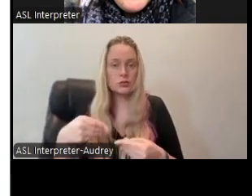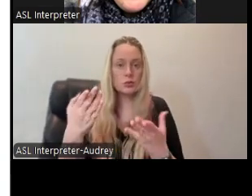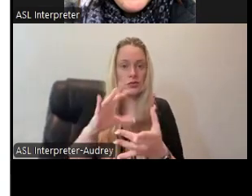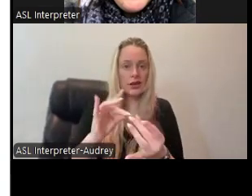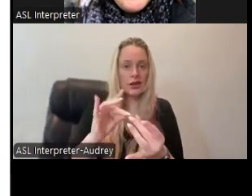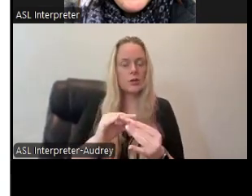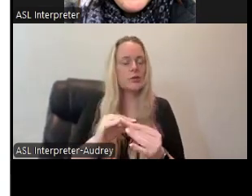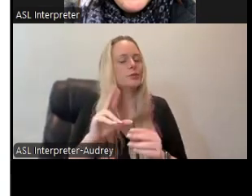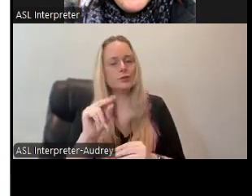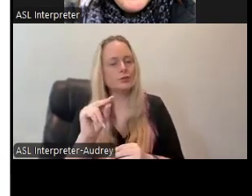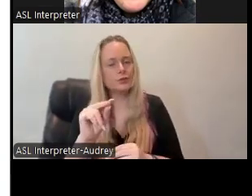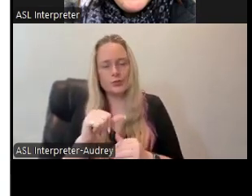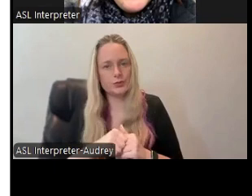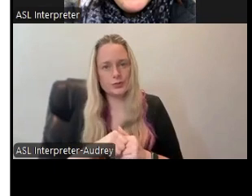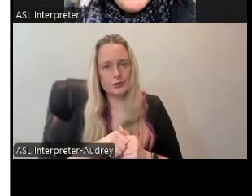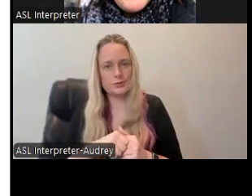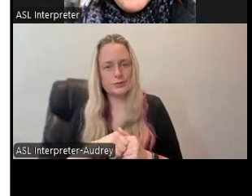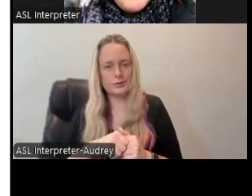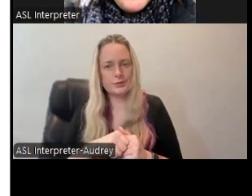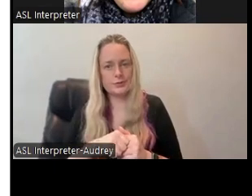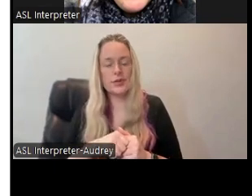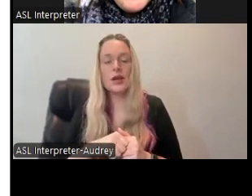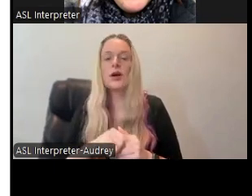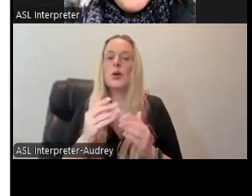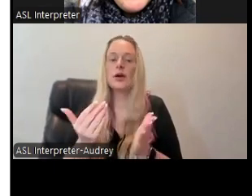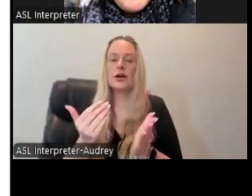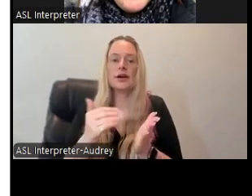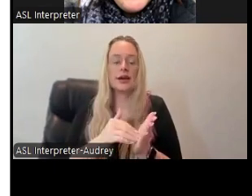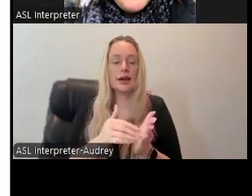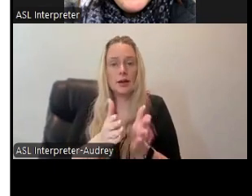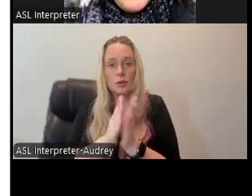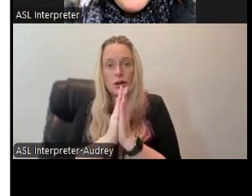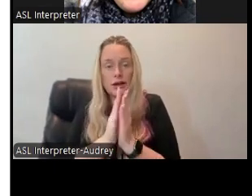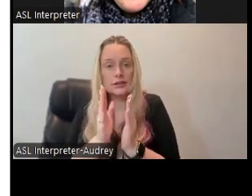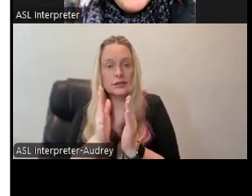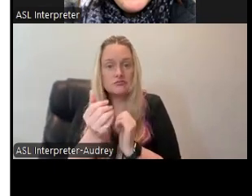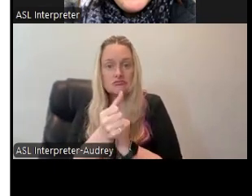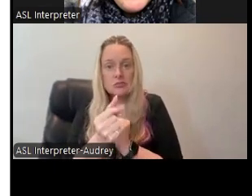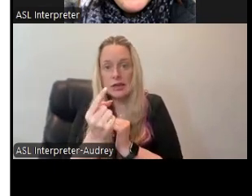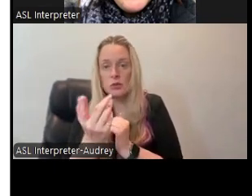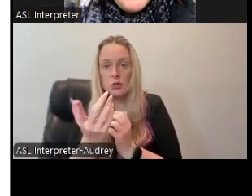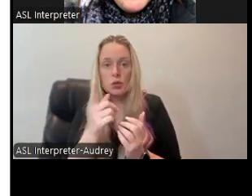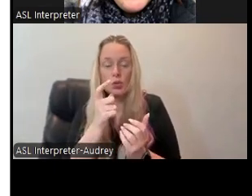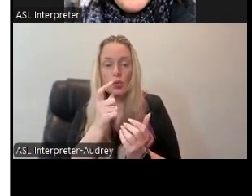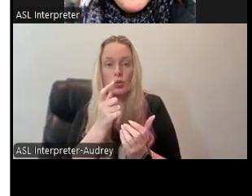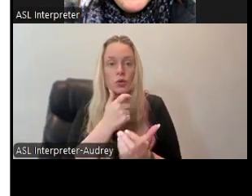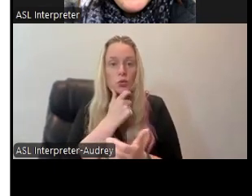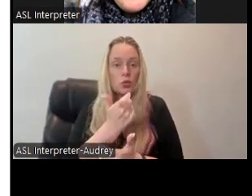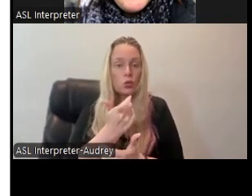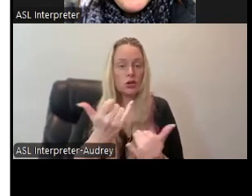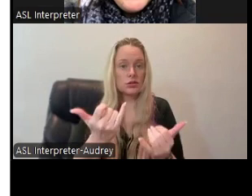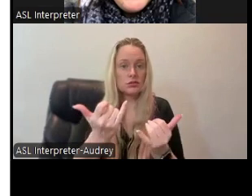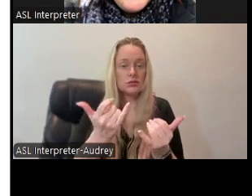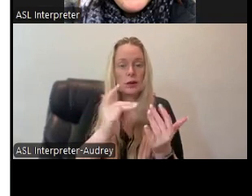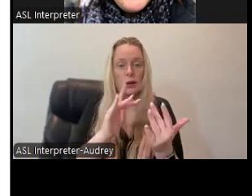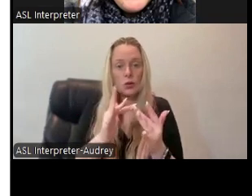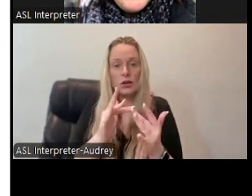Not at this time. Once again, I'll ask if anyone who is online right